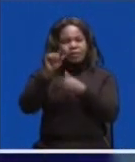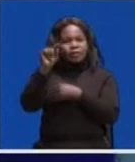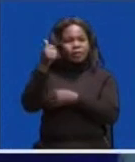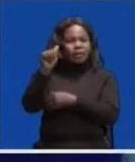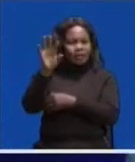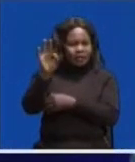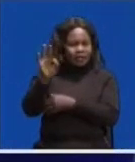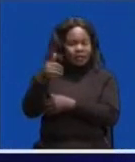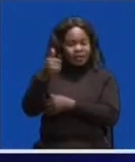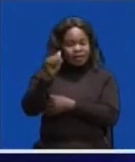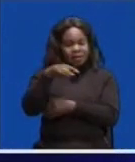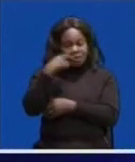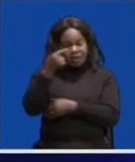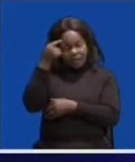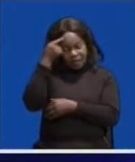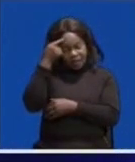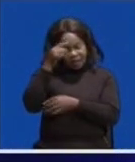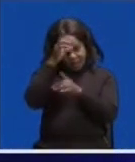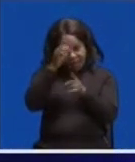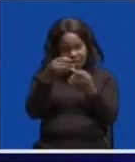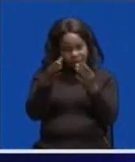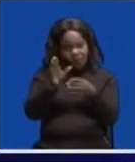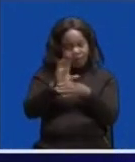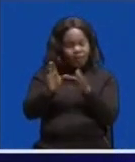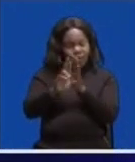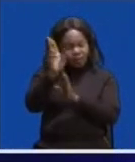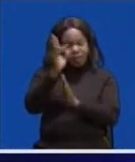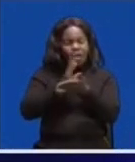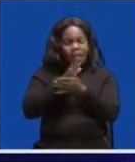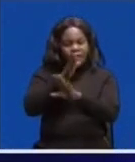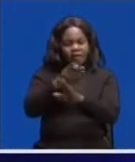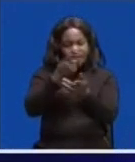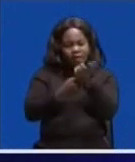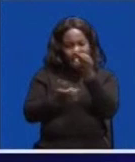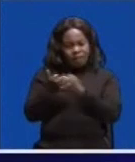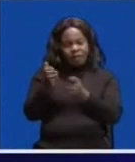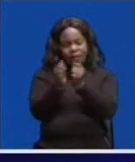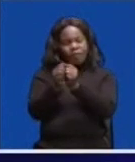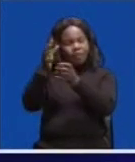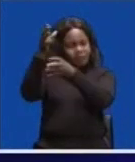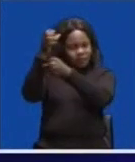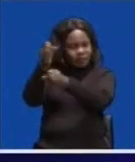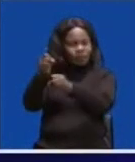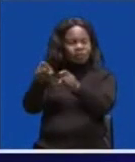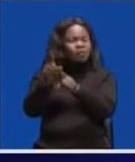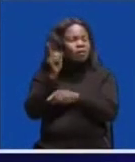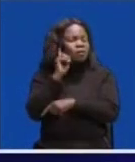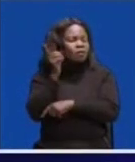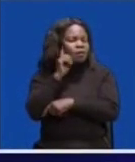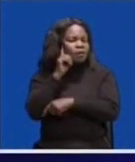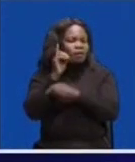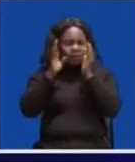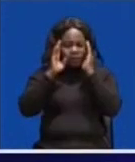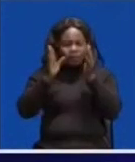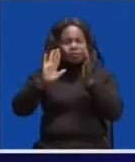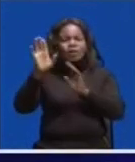Mushimba says government has decided to open CBU after consultations with stakeholders and hearing concerns of the